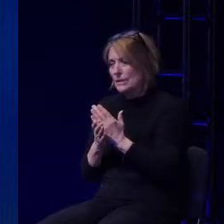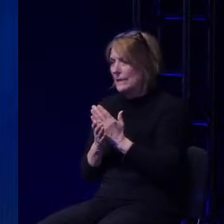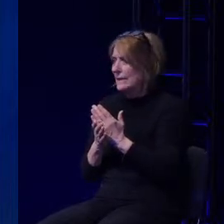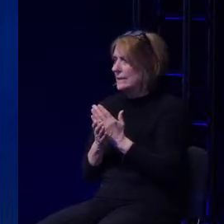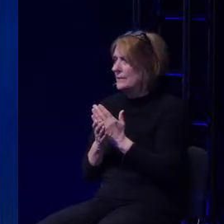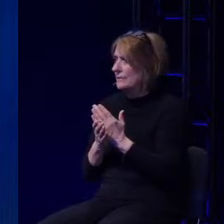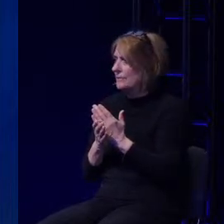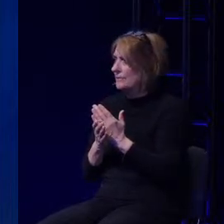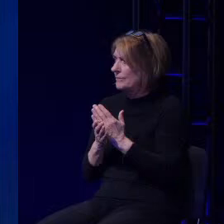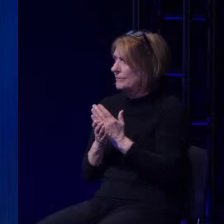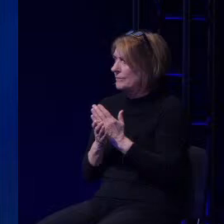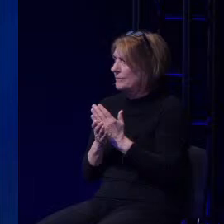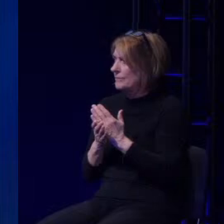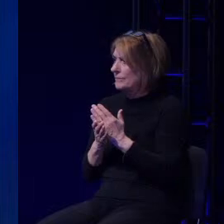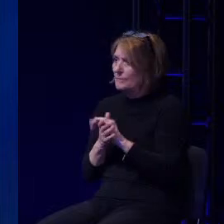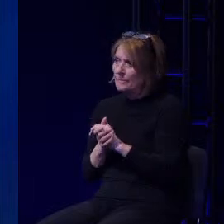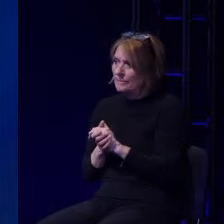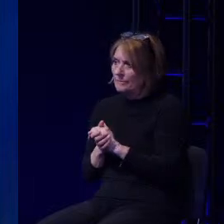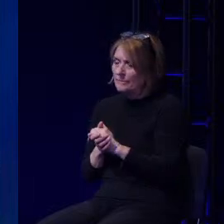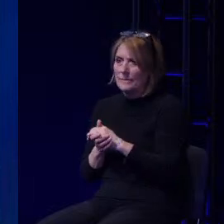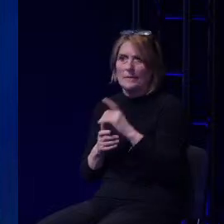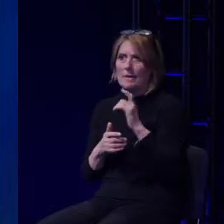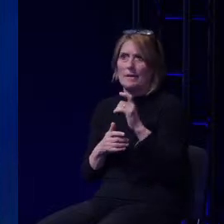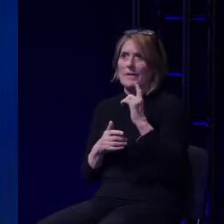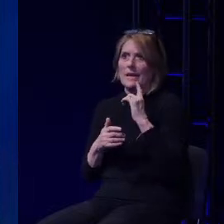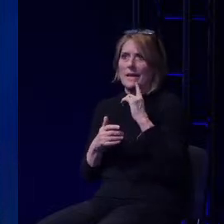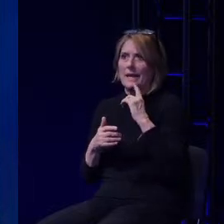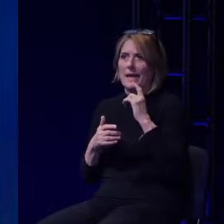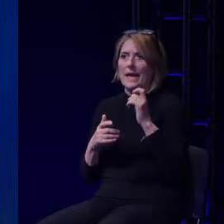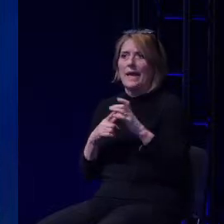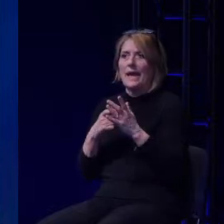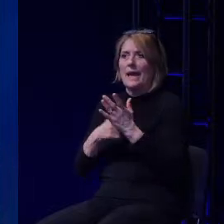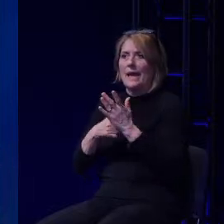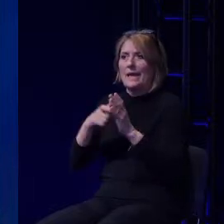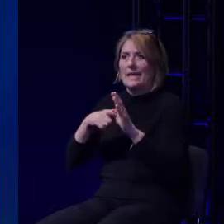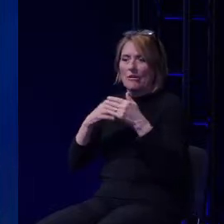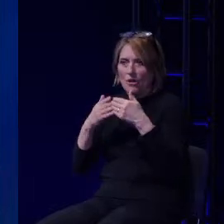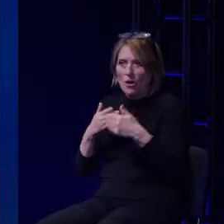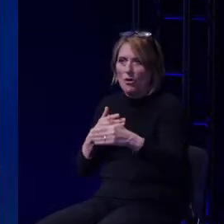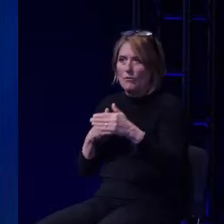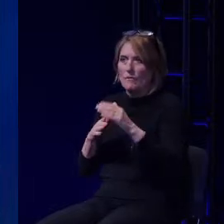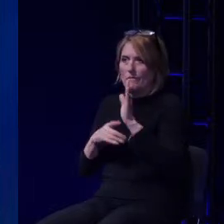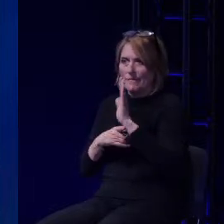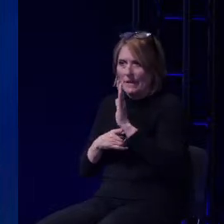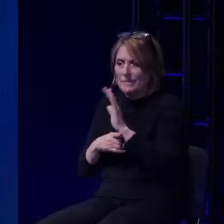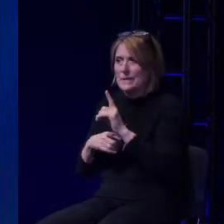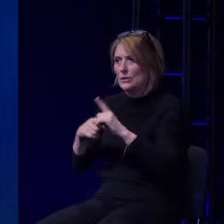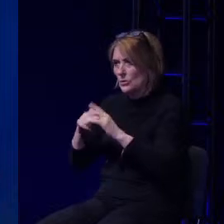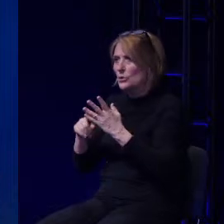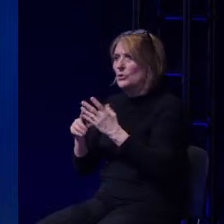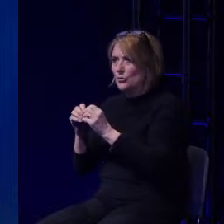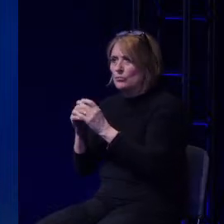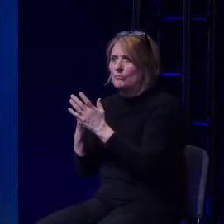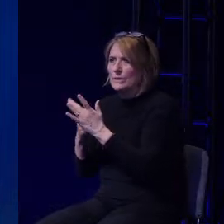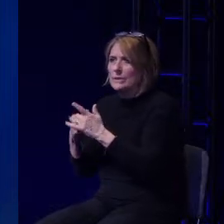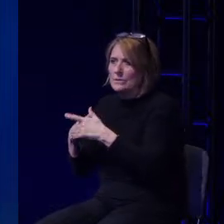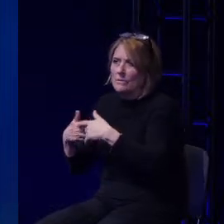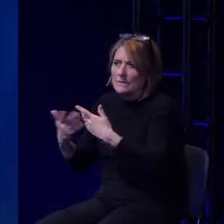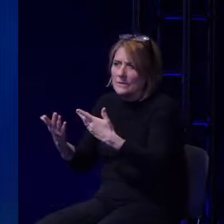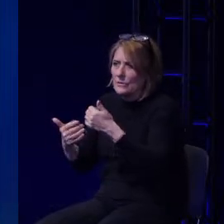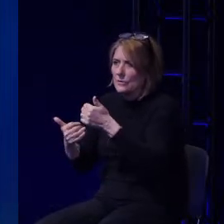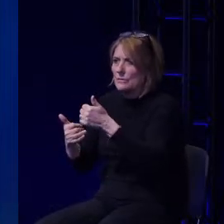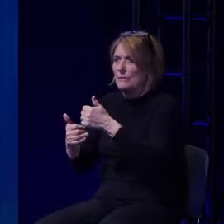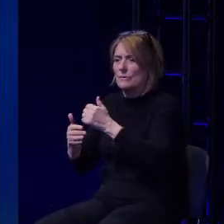another, carry-on film, as well as Kubrick and the great filmmakers, Anderson